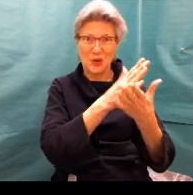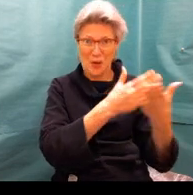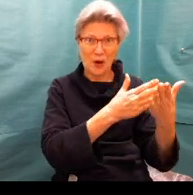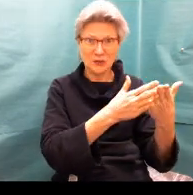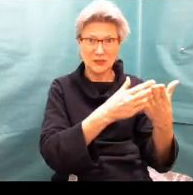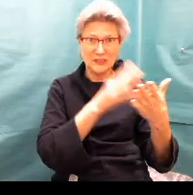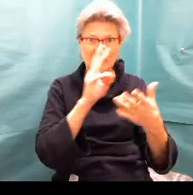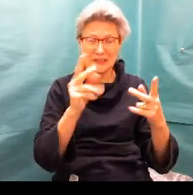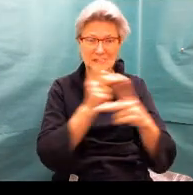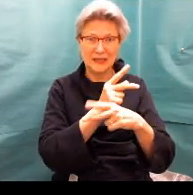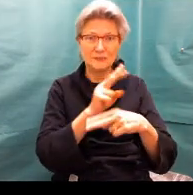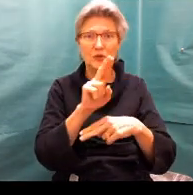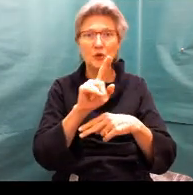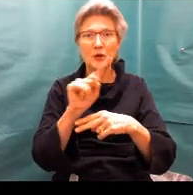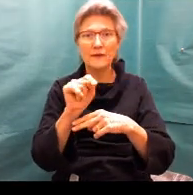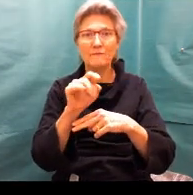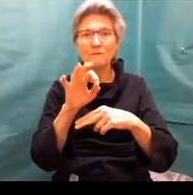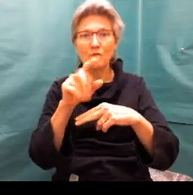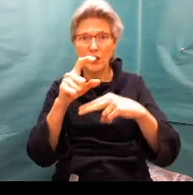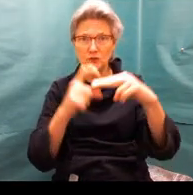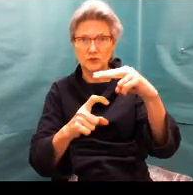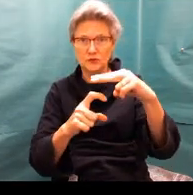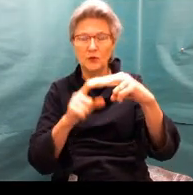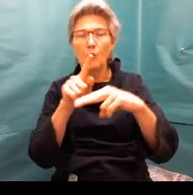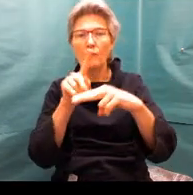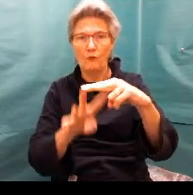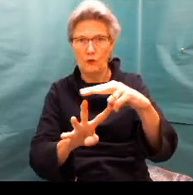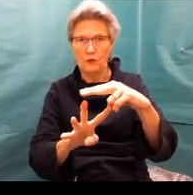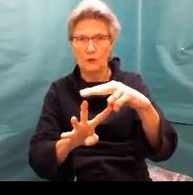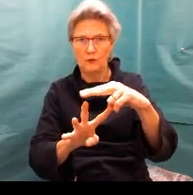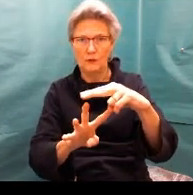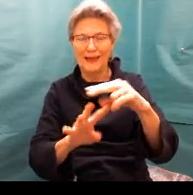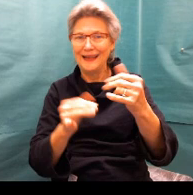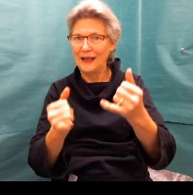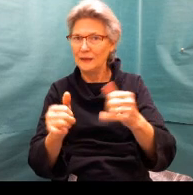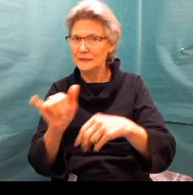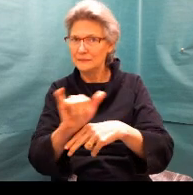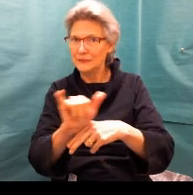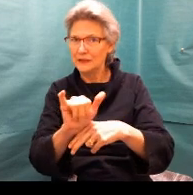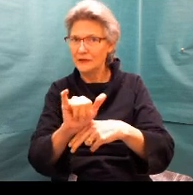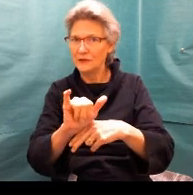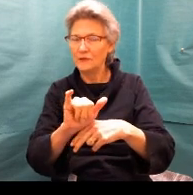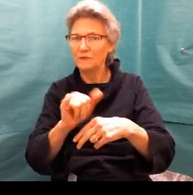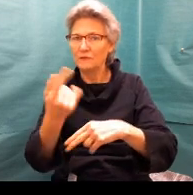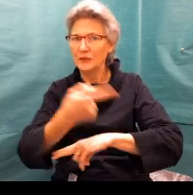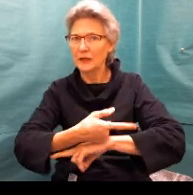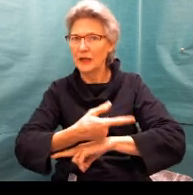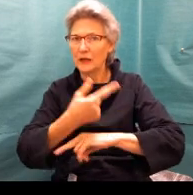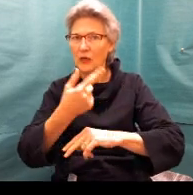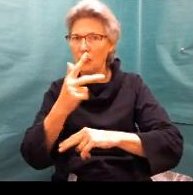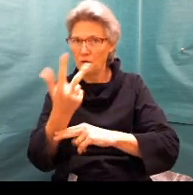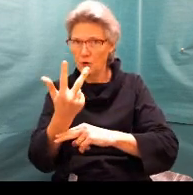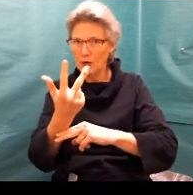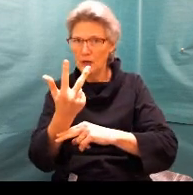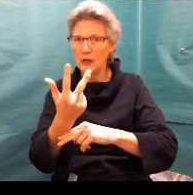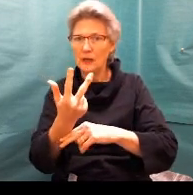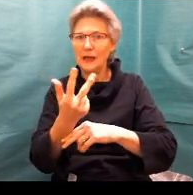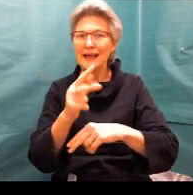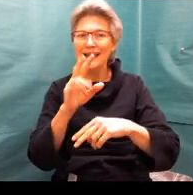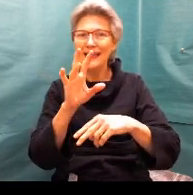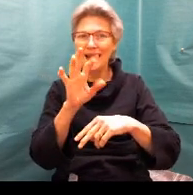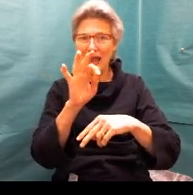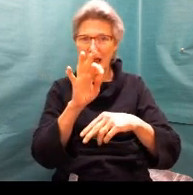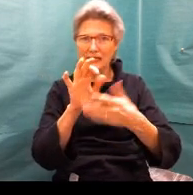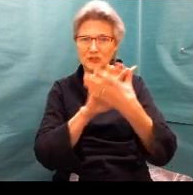6 times the unit fraction of 1/4. And now, same thing for day 3. So I have 9 shaded in parts and each of